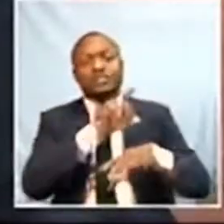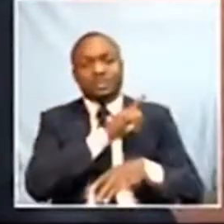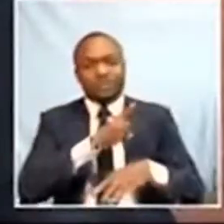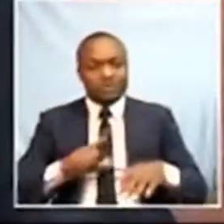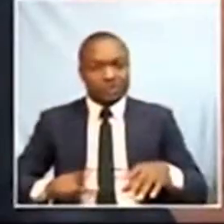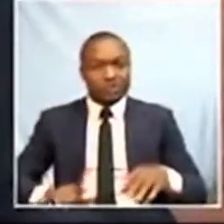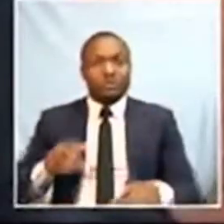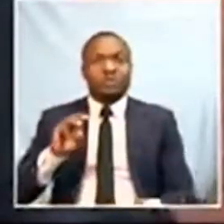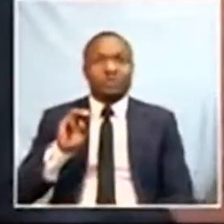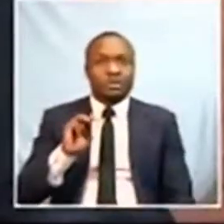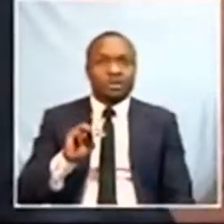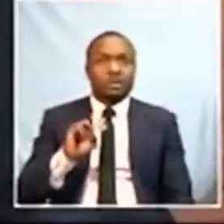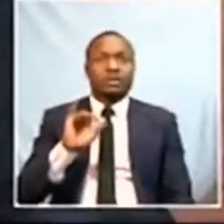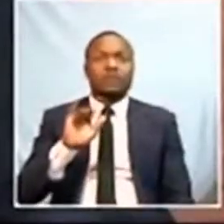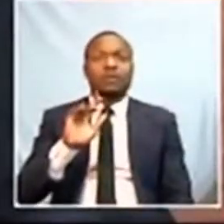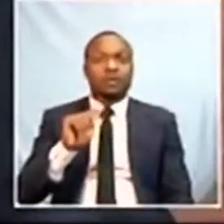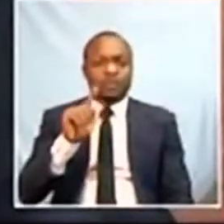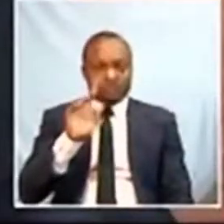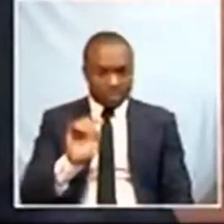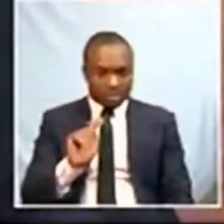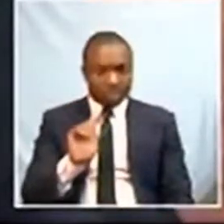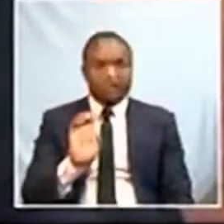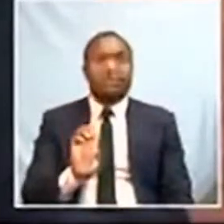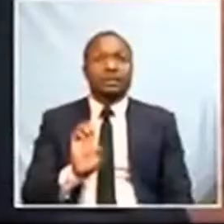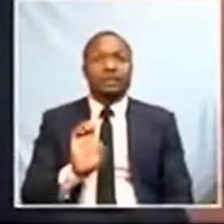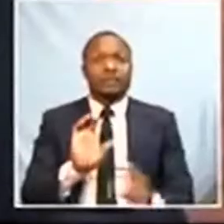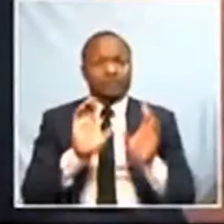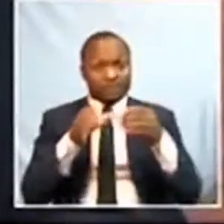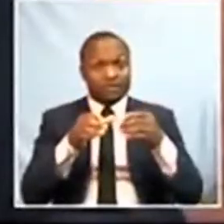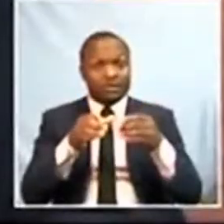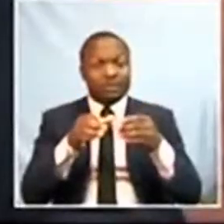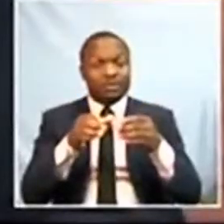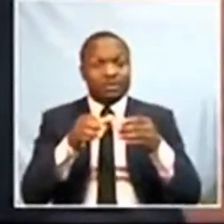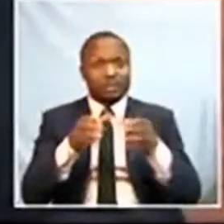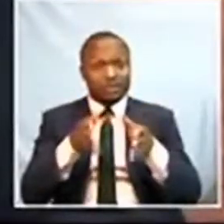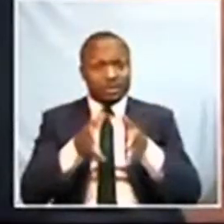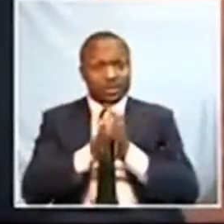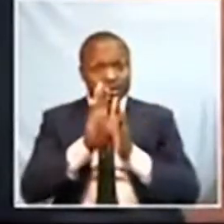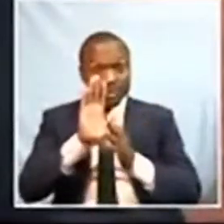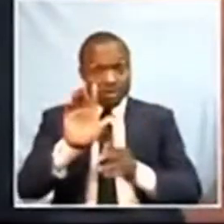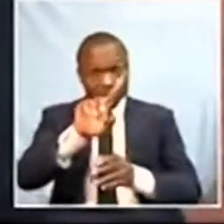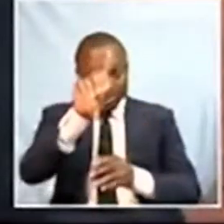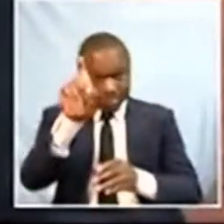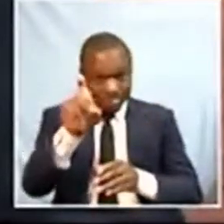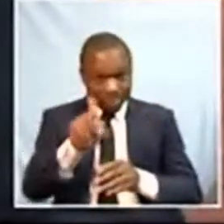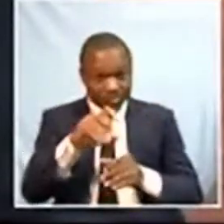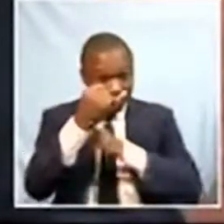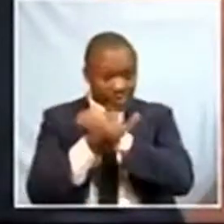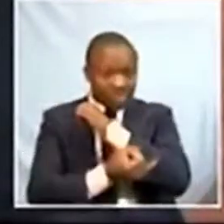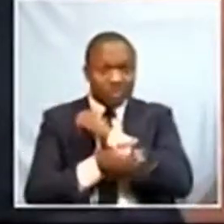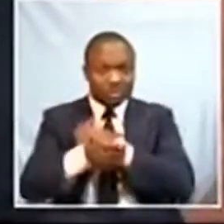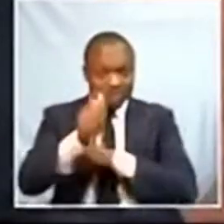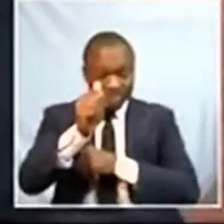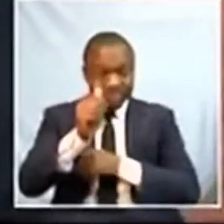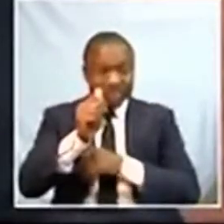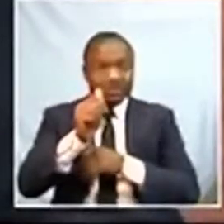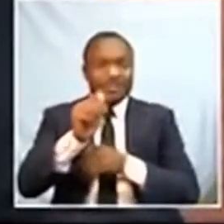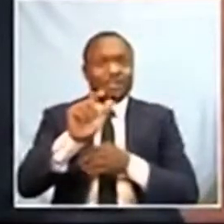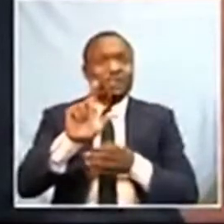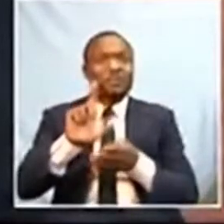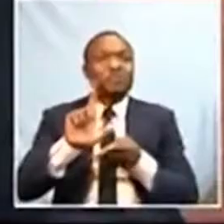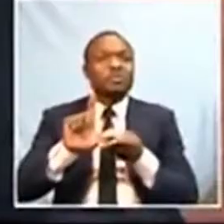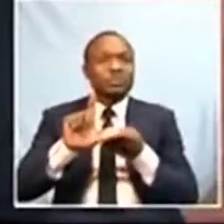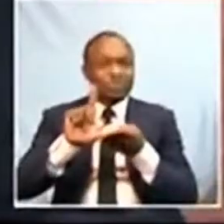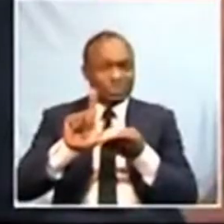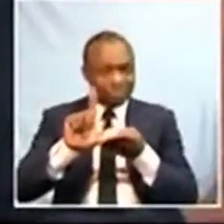We are in this. So ask the question from here. We are Introduce in yourself. LUKULU.